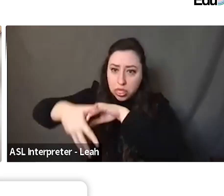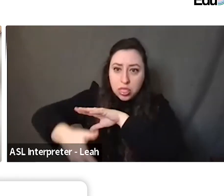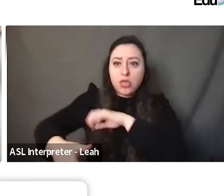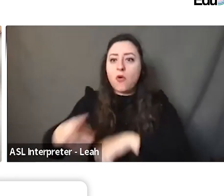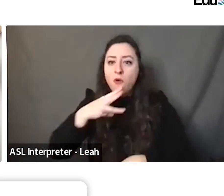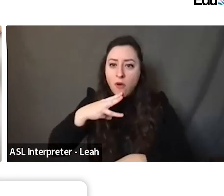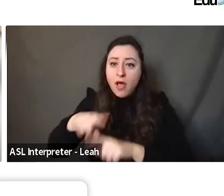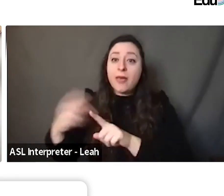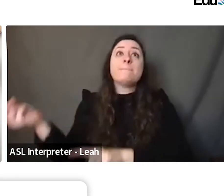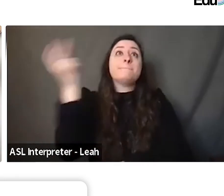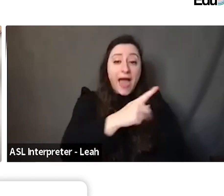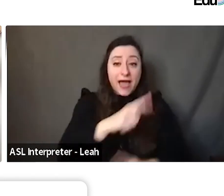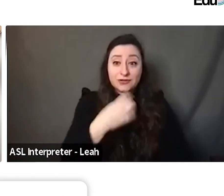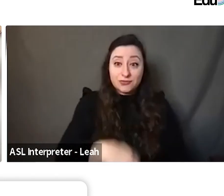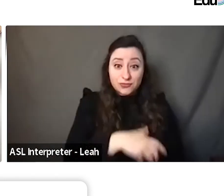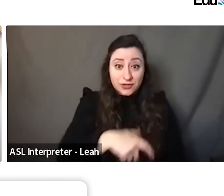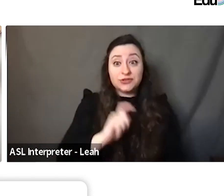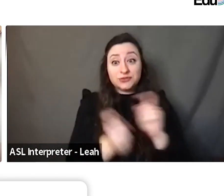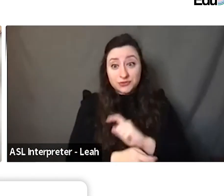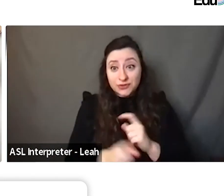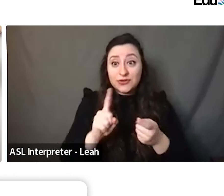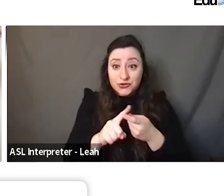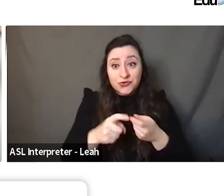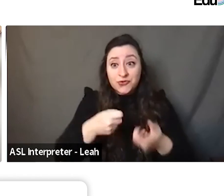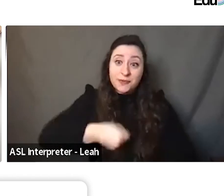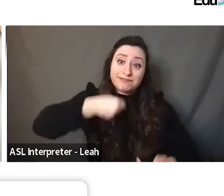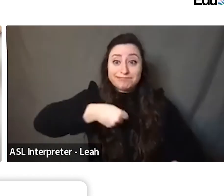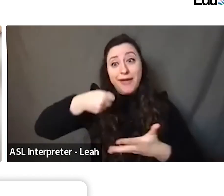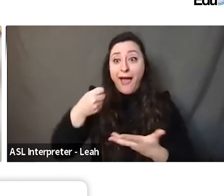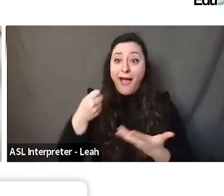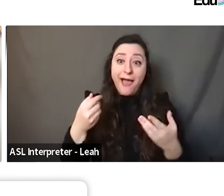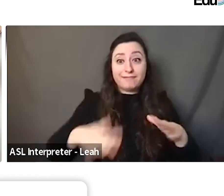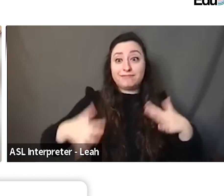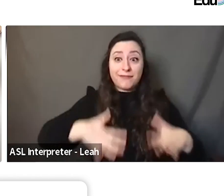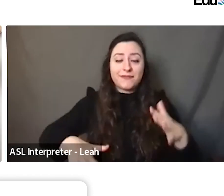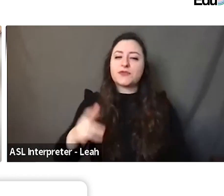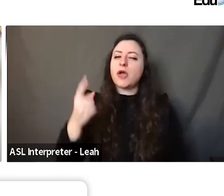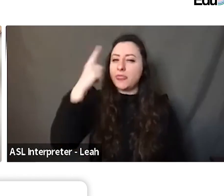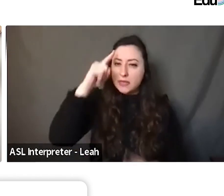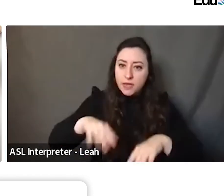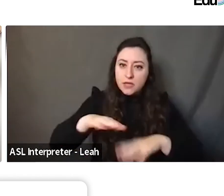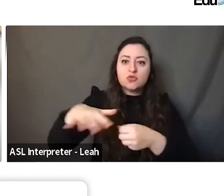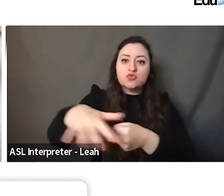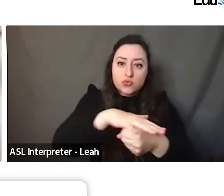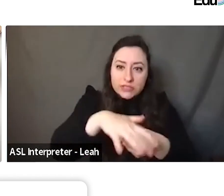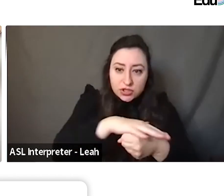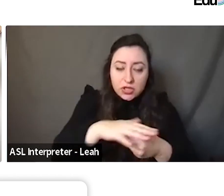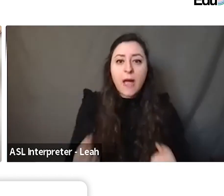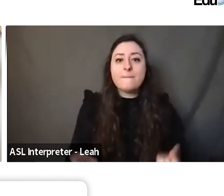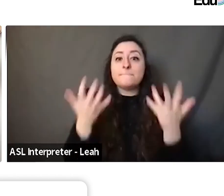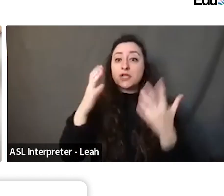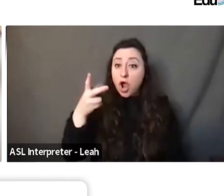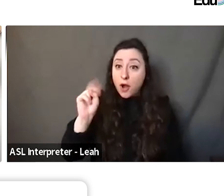are sent back to Switzerland to be turned into bags. So I think, again, it's about the region, how much carbon emissions and